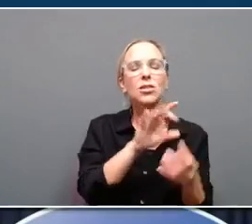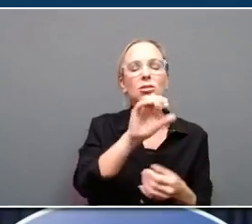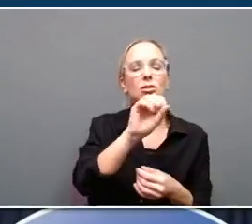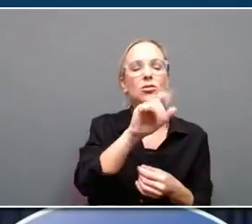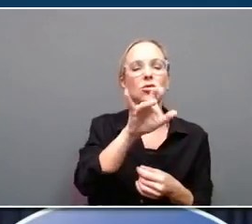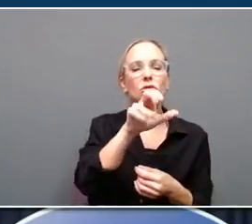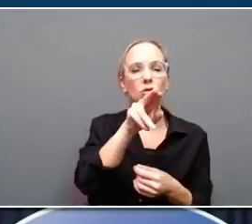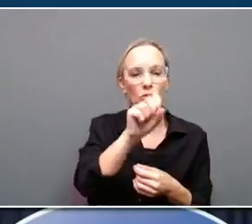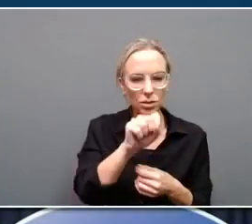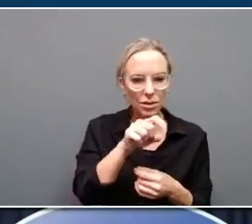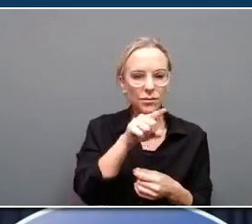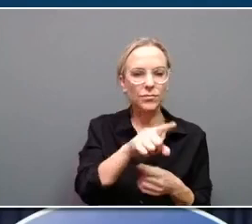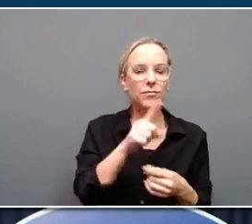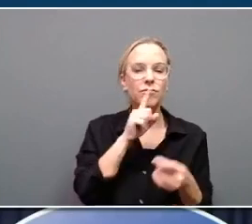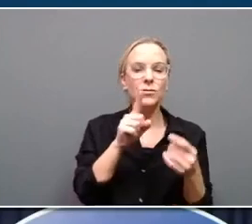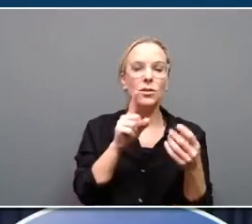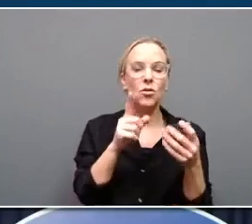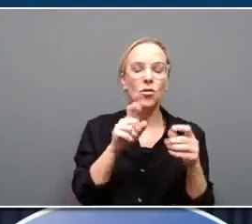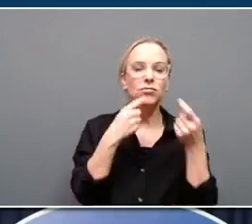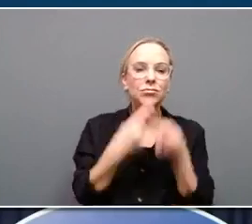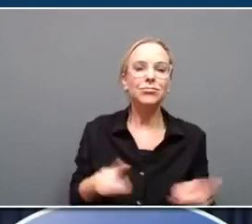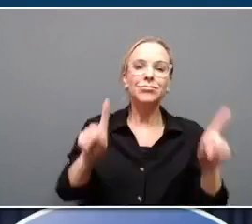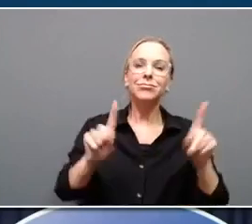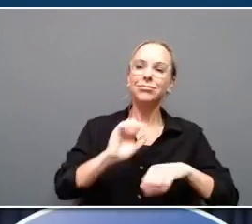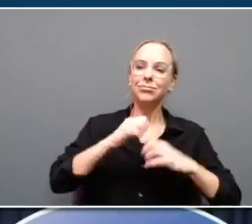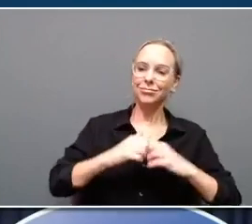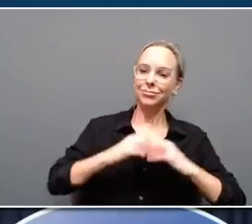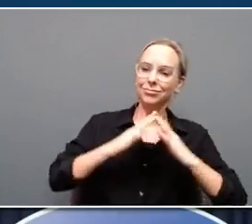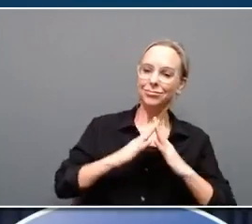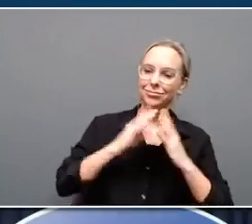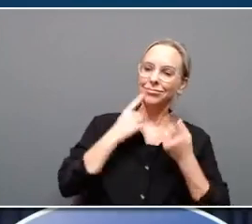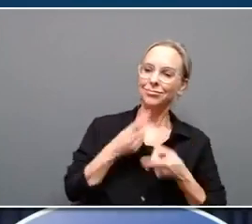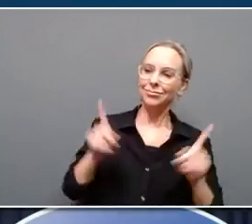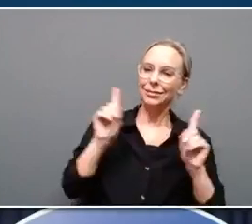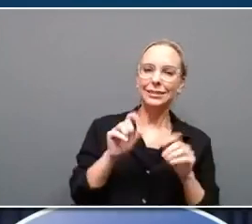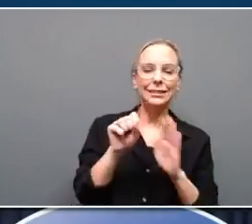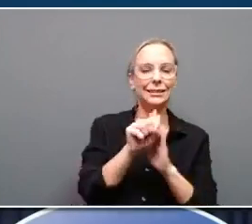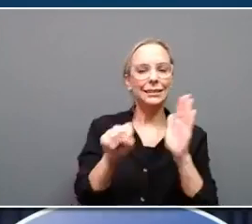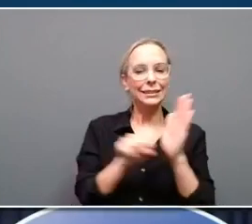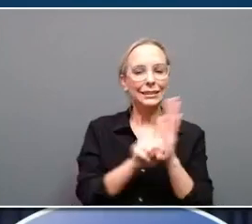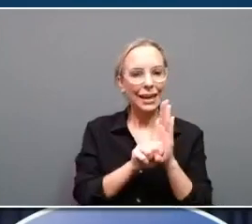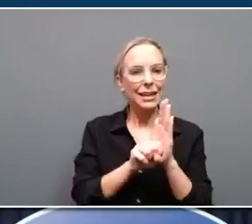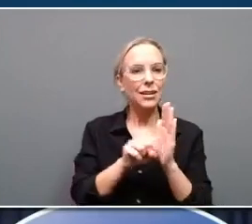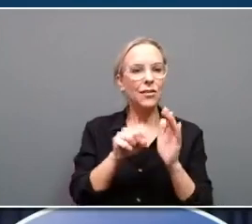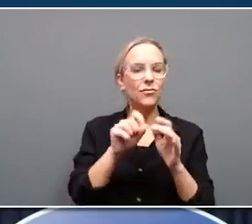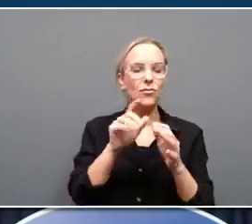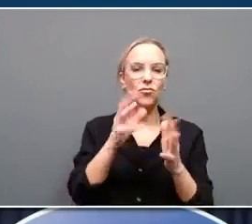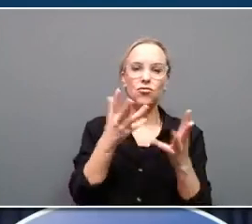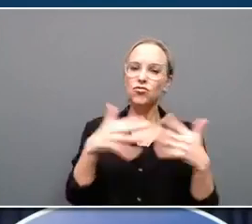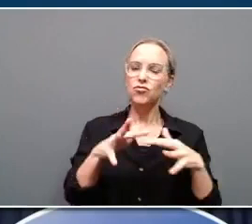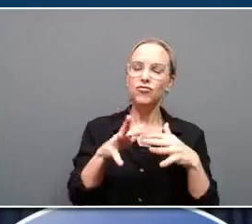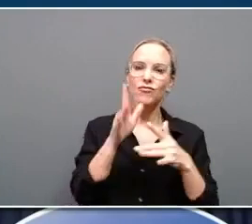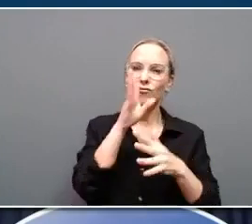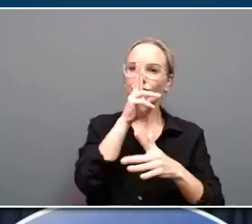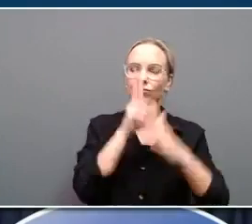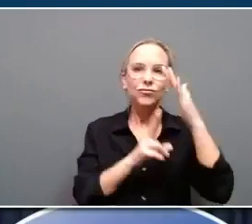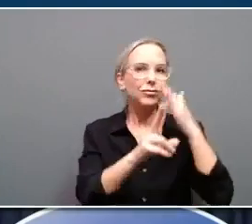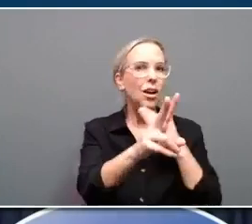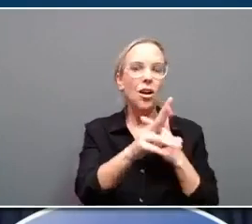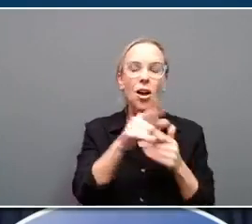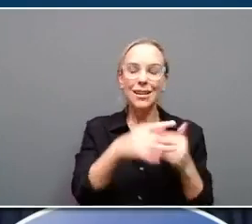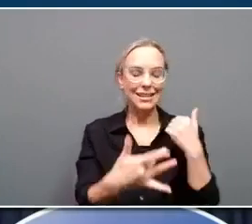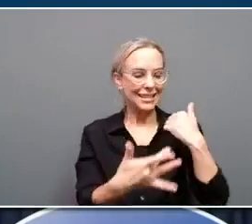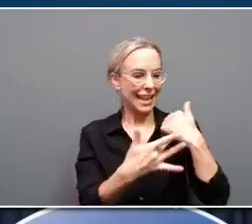the company's new $79 million state-of-the-art Velocity facility. This, at the moment, is the most